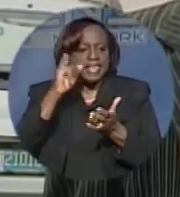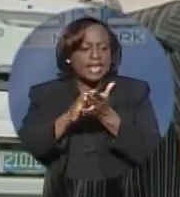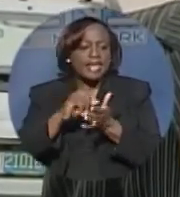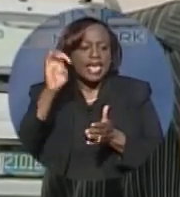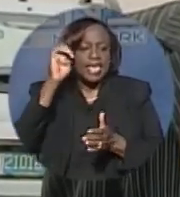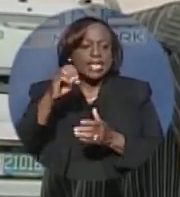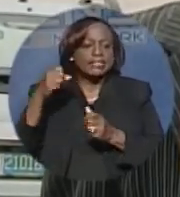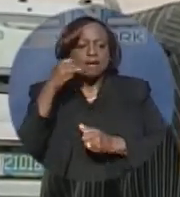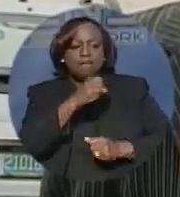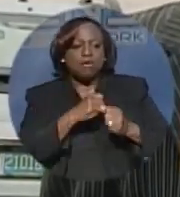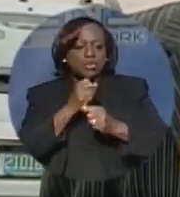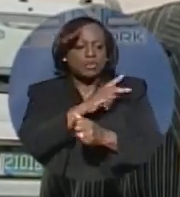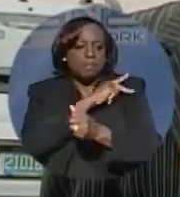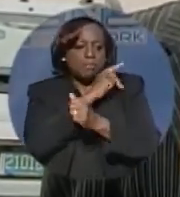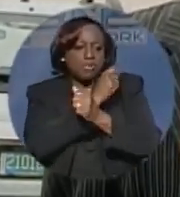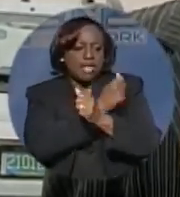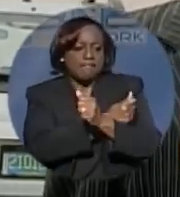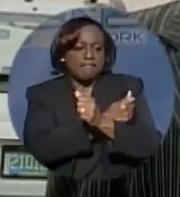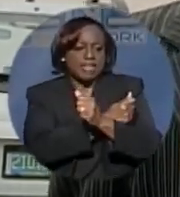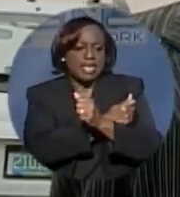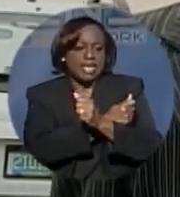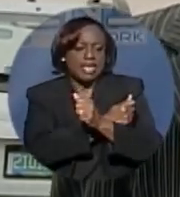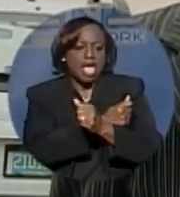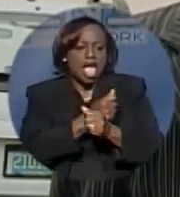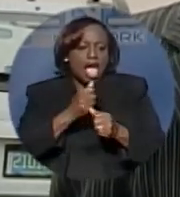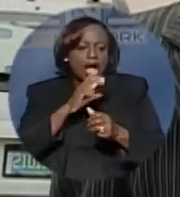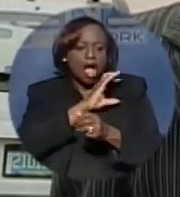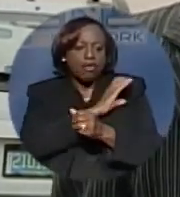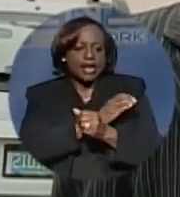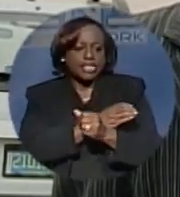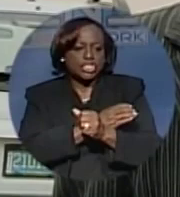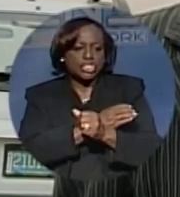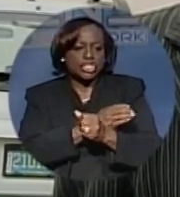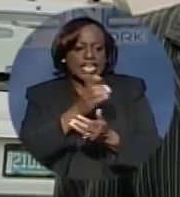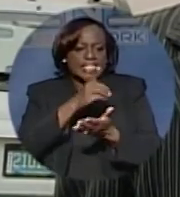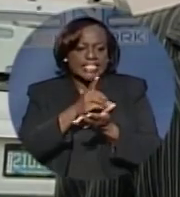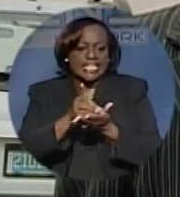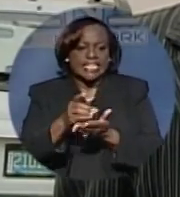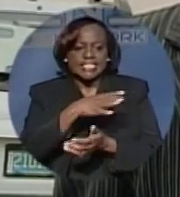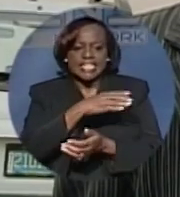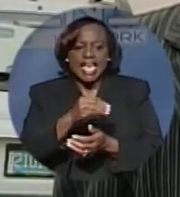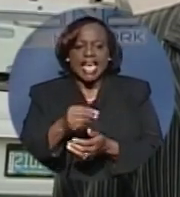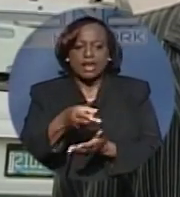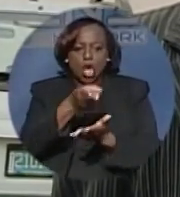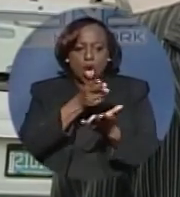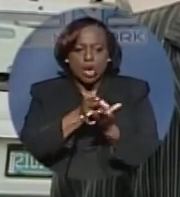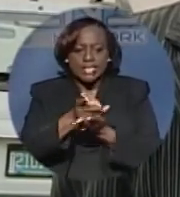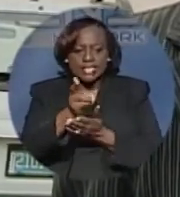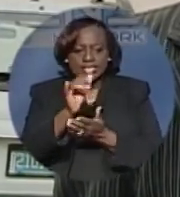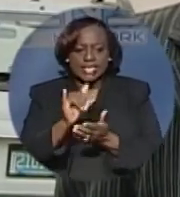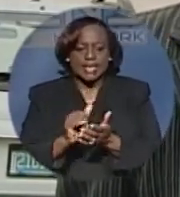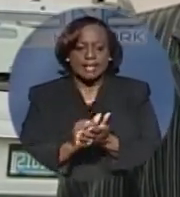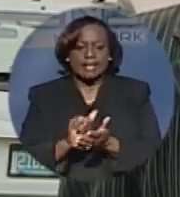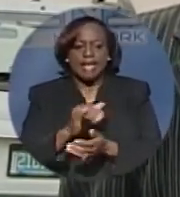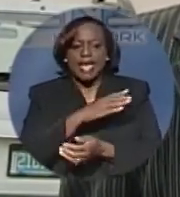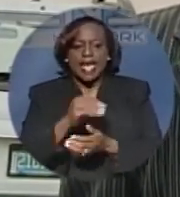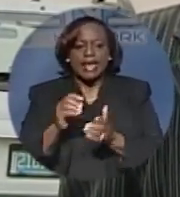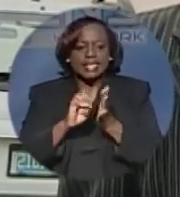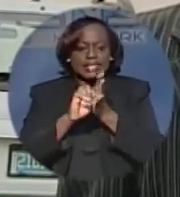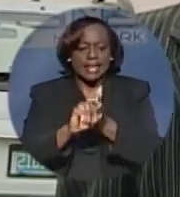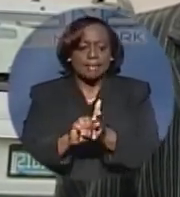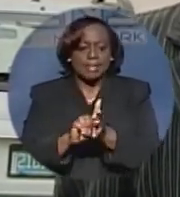bravery, certainty, courage, dignity, and honesty, an